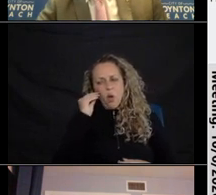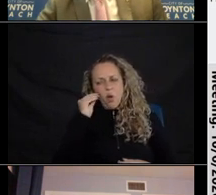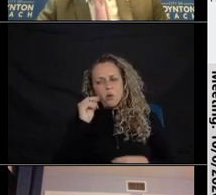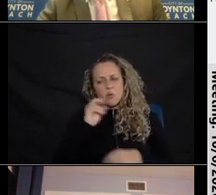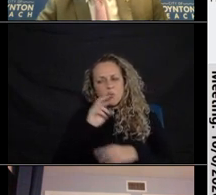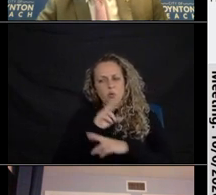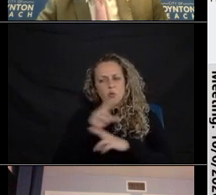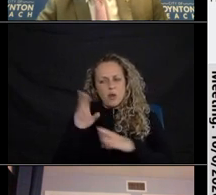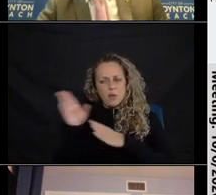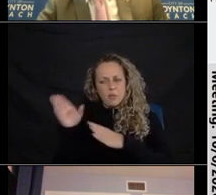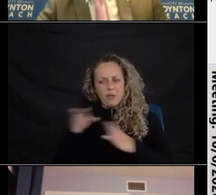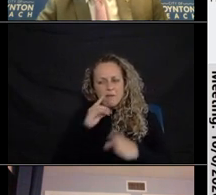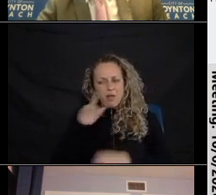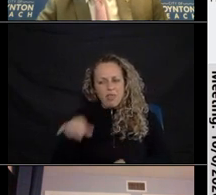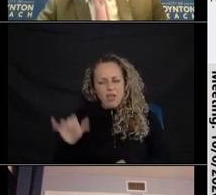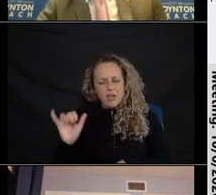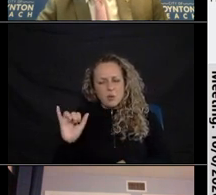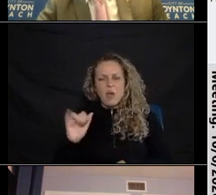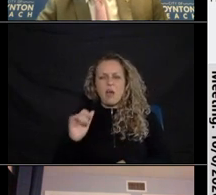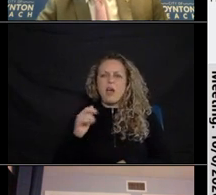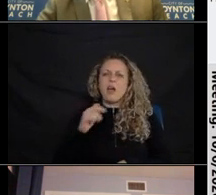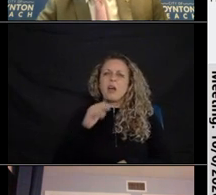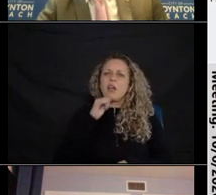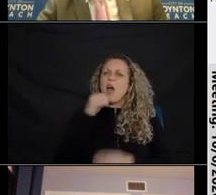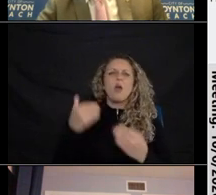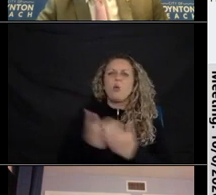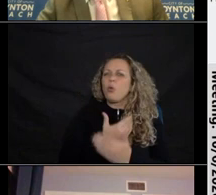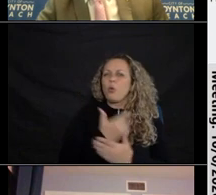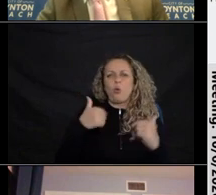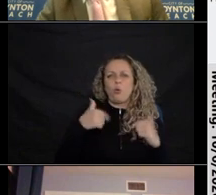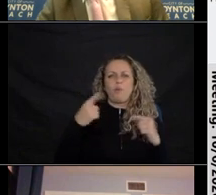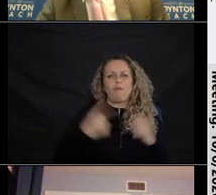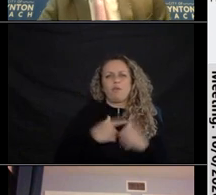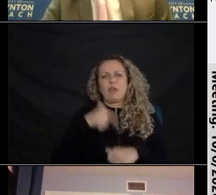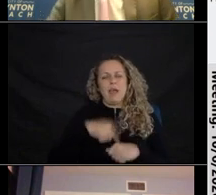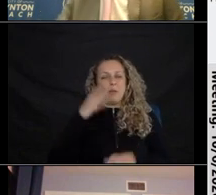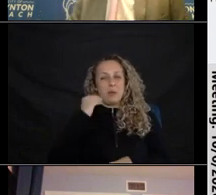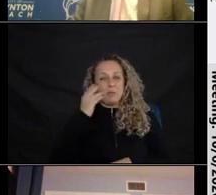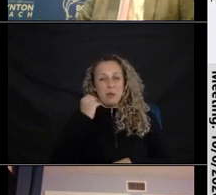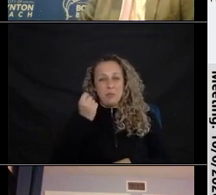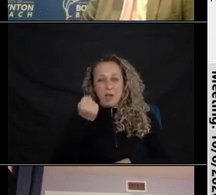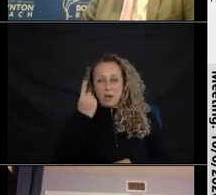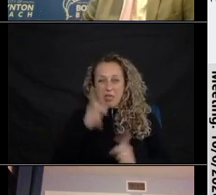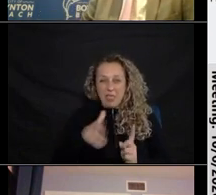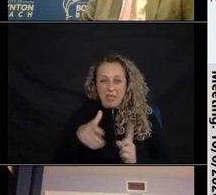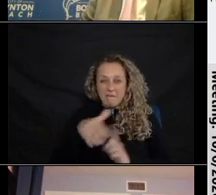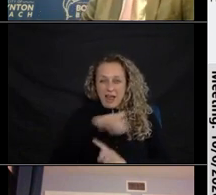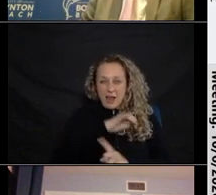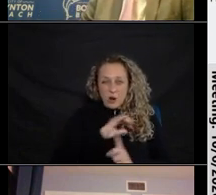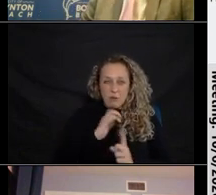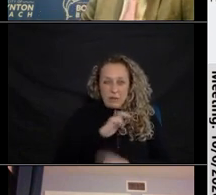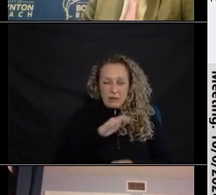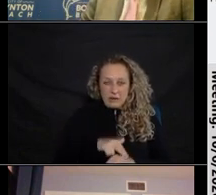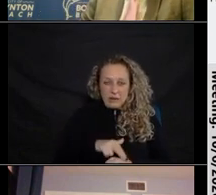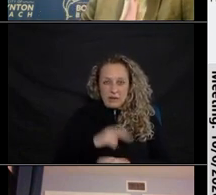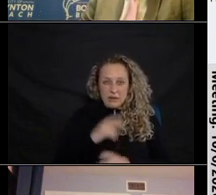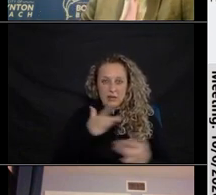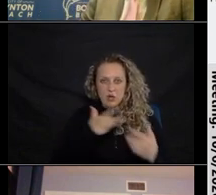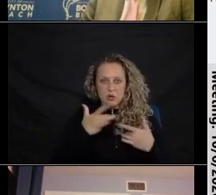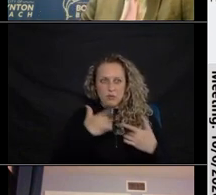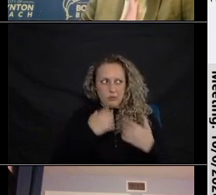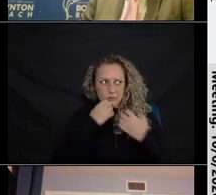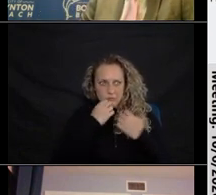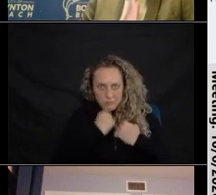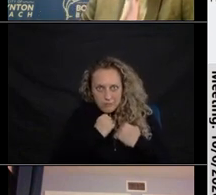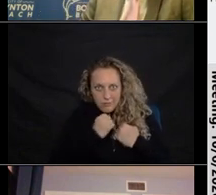it's not something that's new to us. And as far as the environment is concerned, we like the